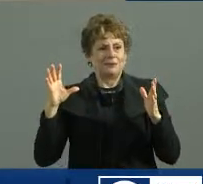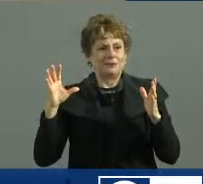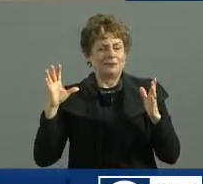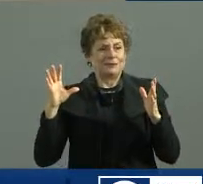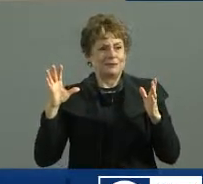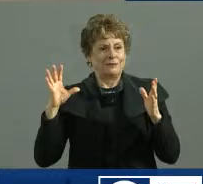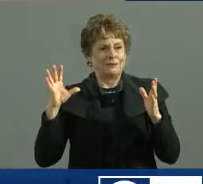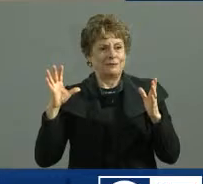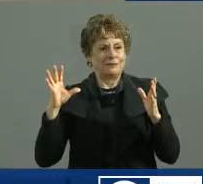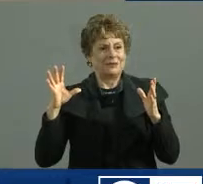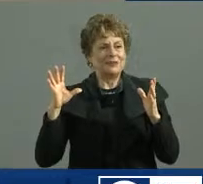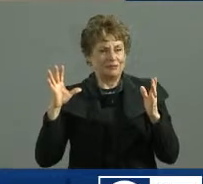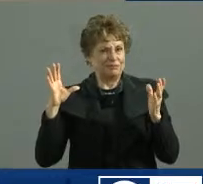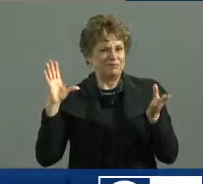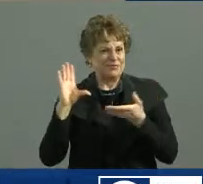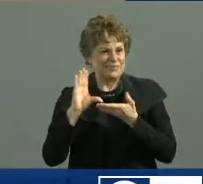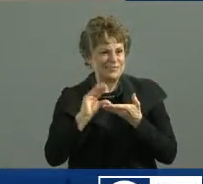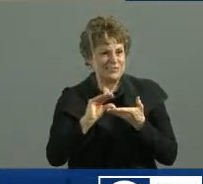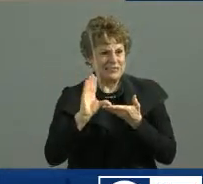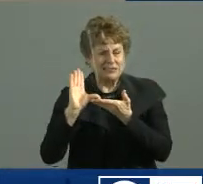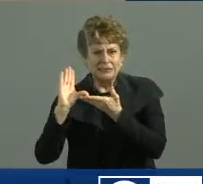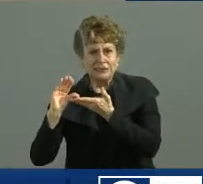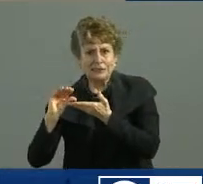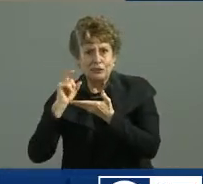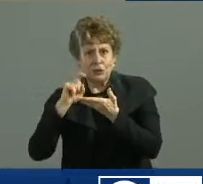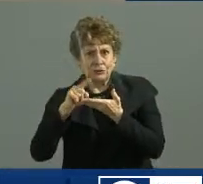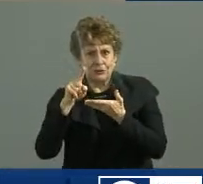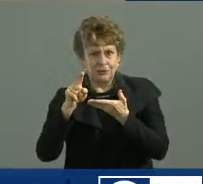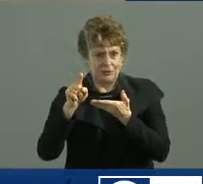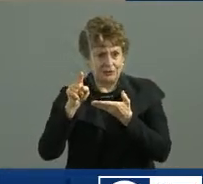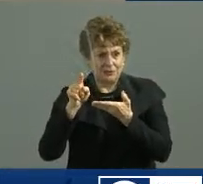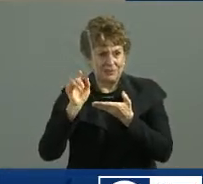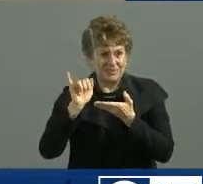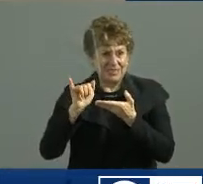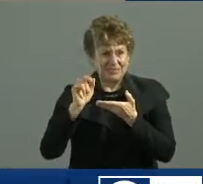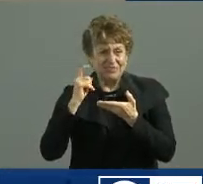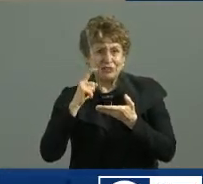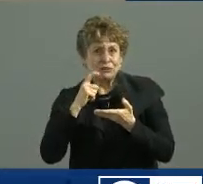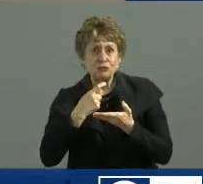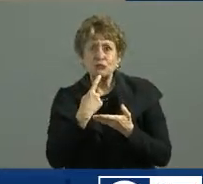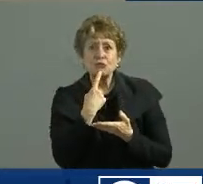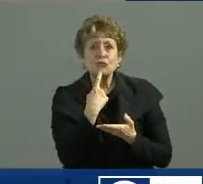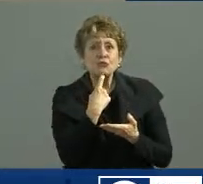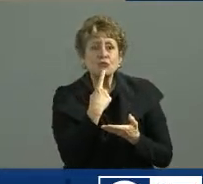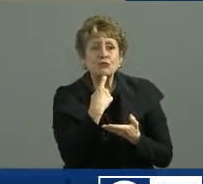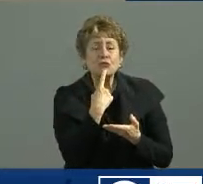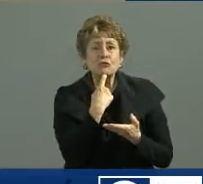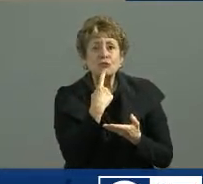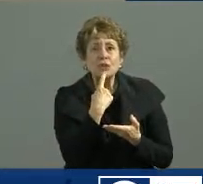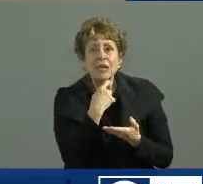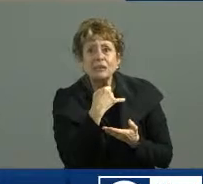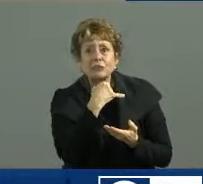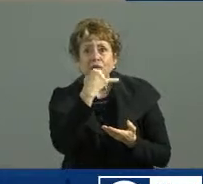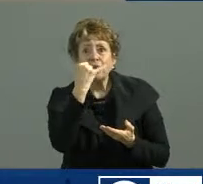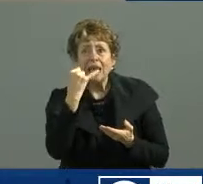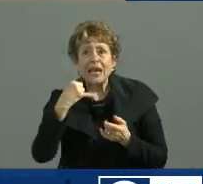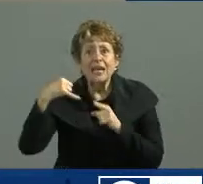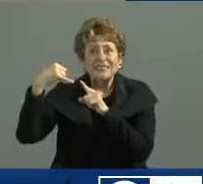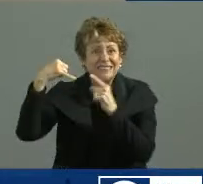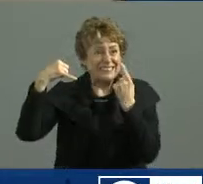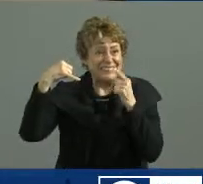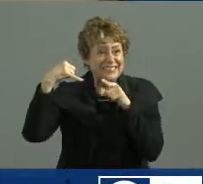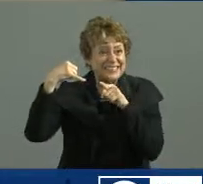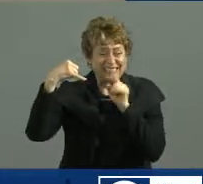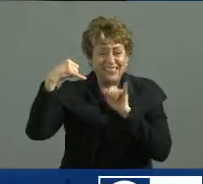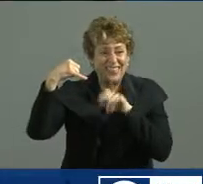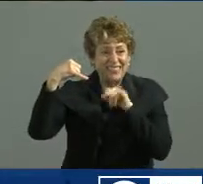that the mitigation strategies that are still in place are identified in red on the chart. And those mitigation strategies